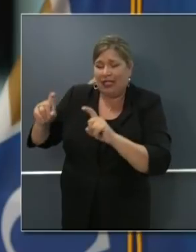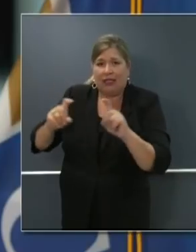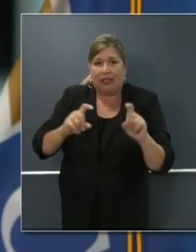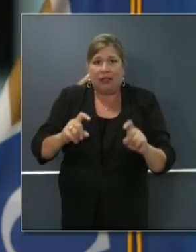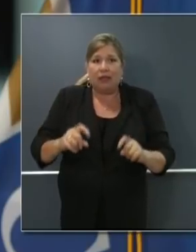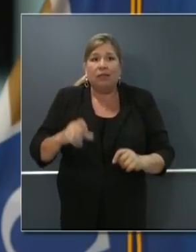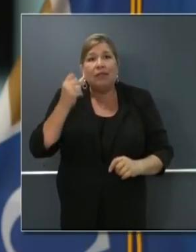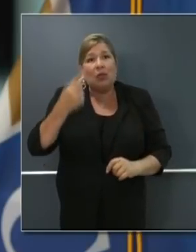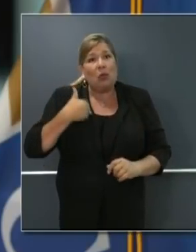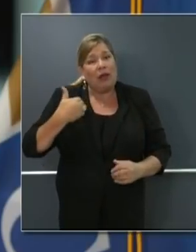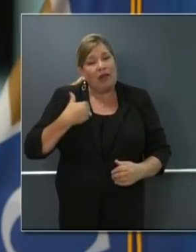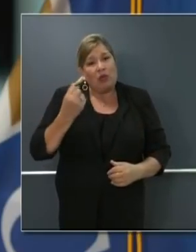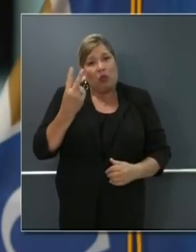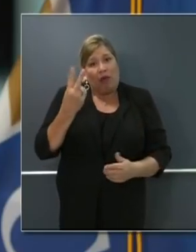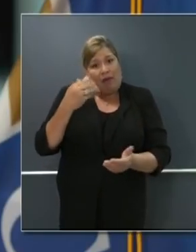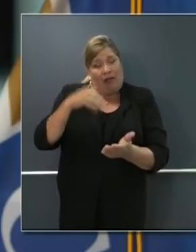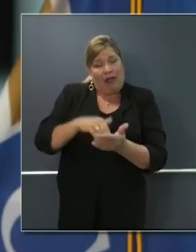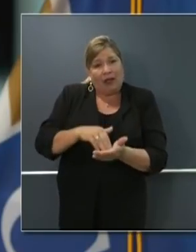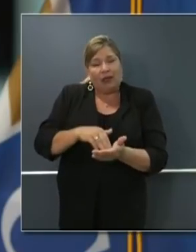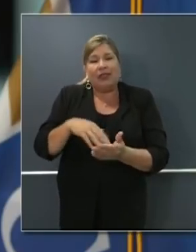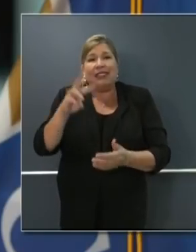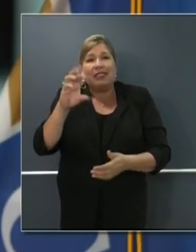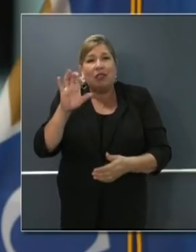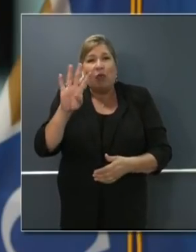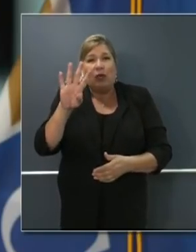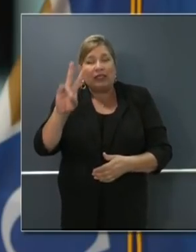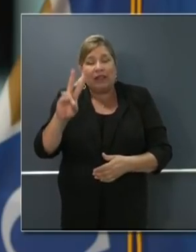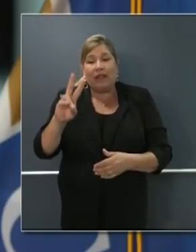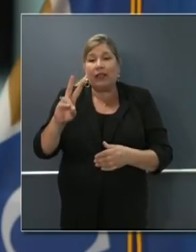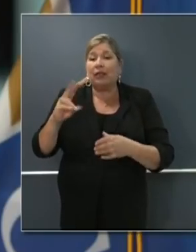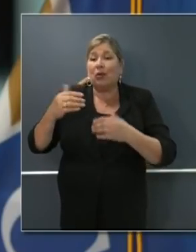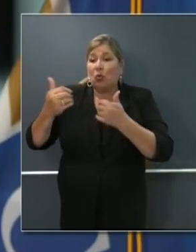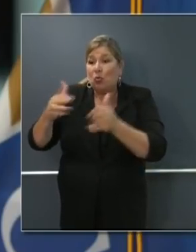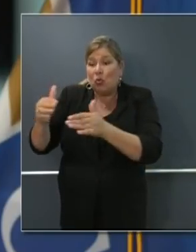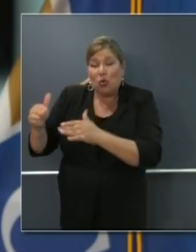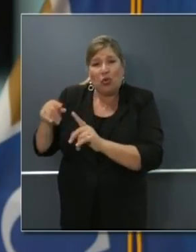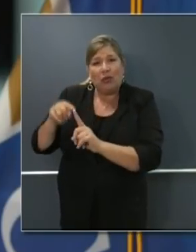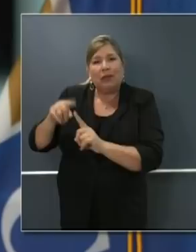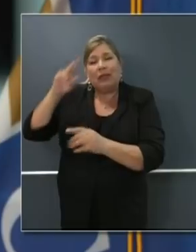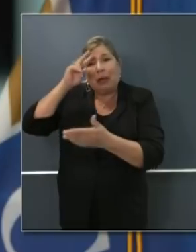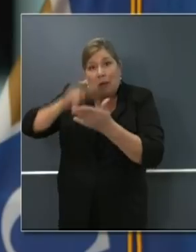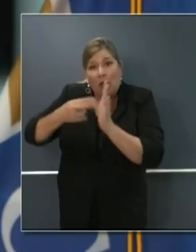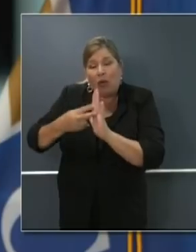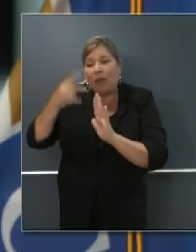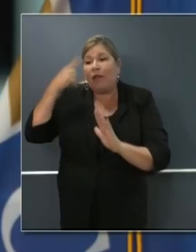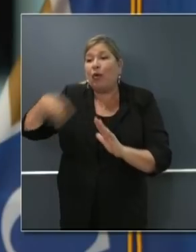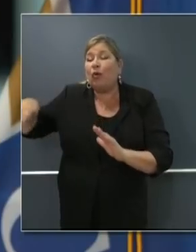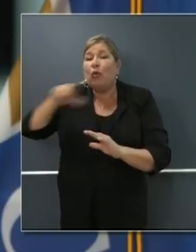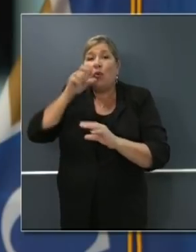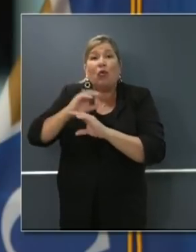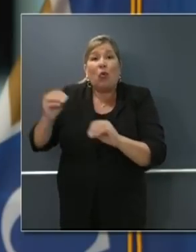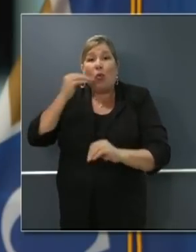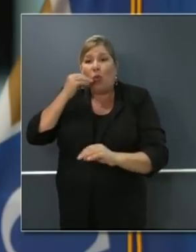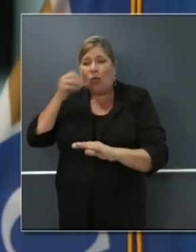12,647 isolation rooms, hotel rooms for our homeless that the state of California has acquired,